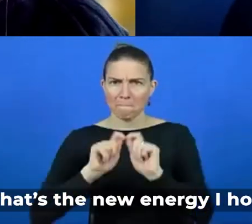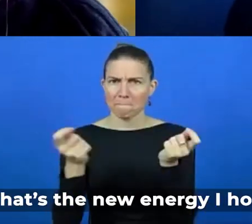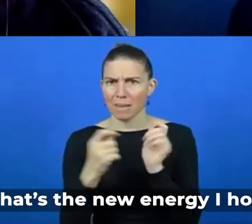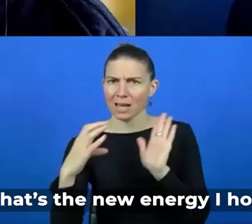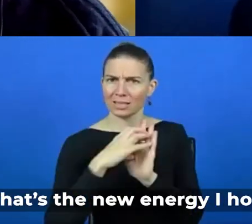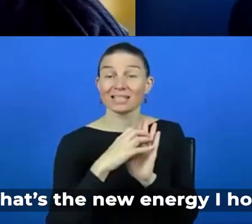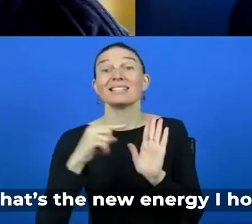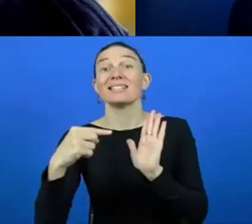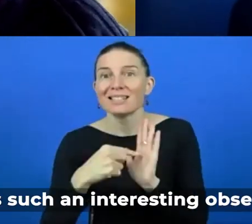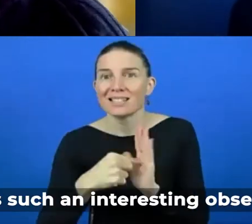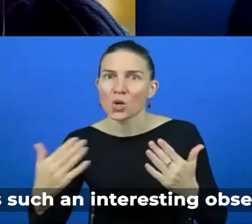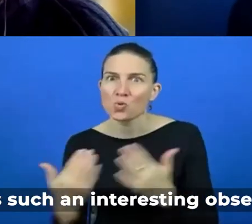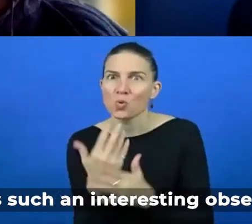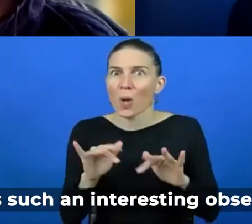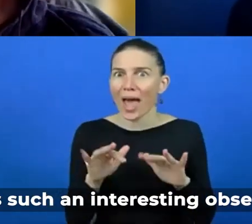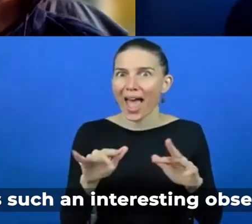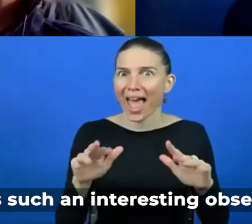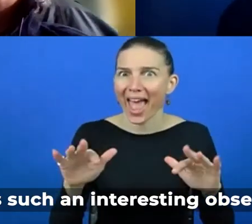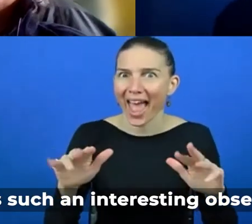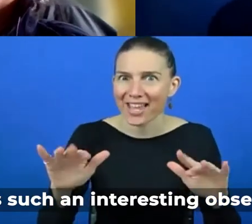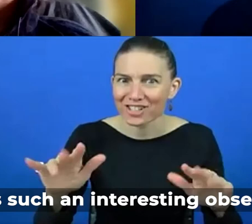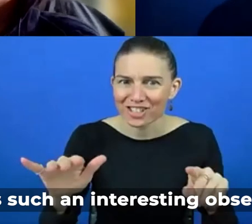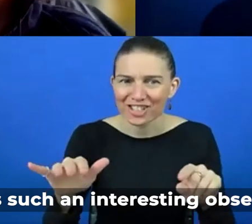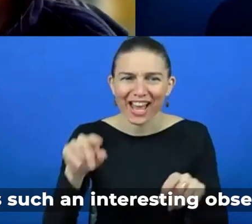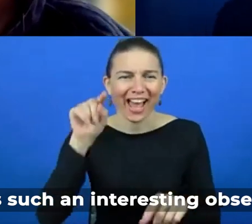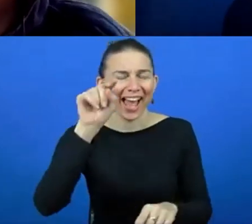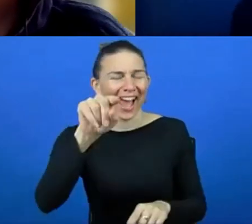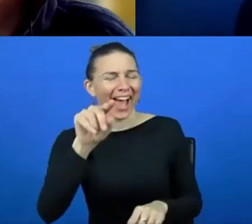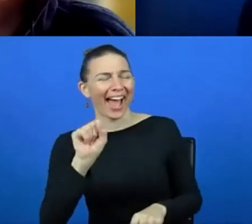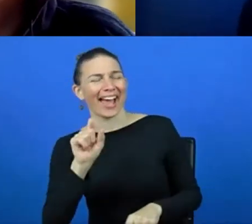new kind of energy. That's such an interesting observation.